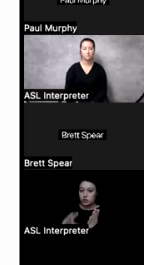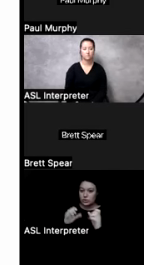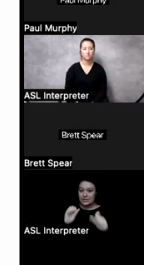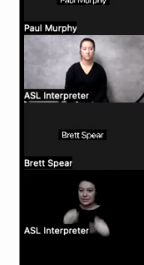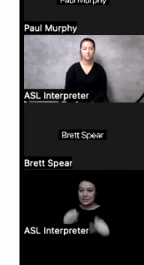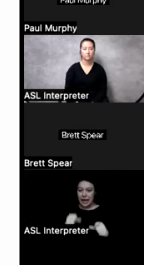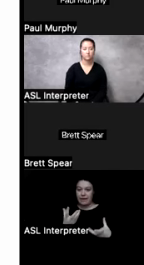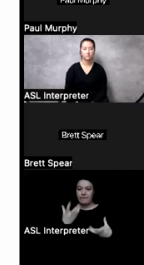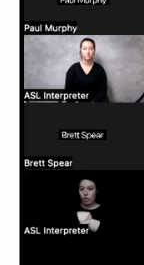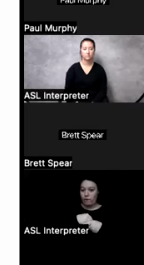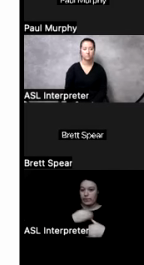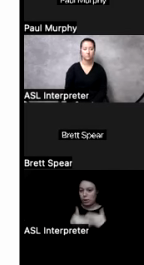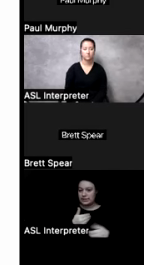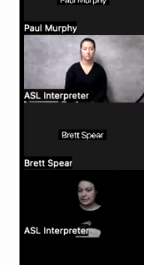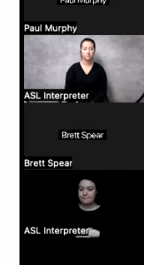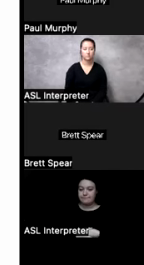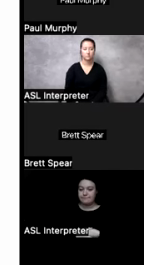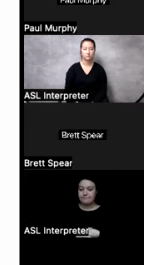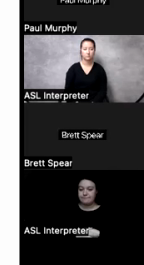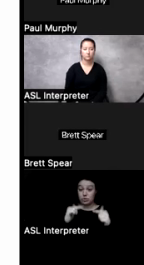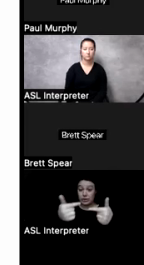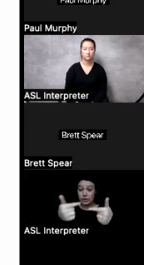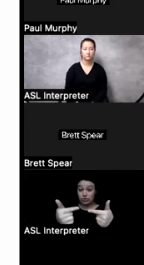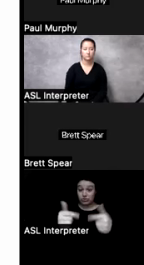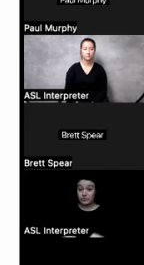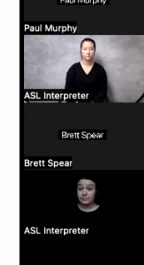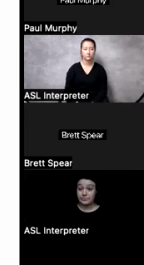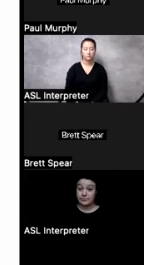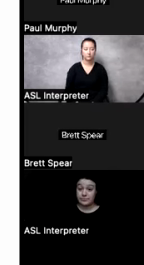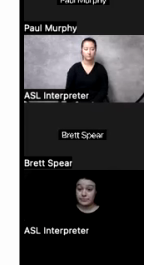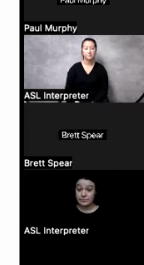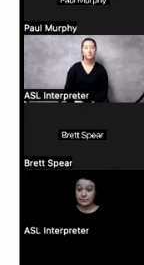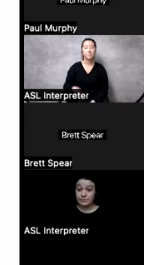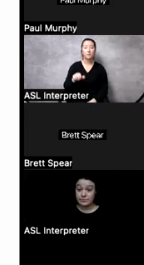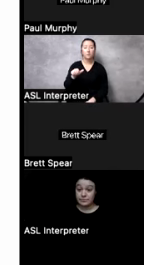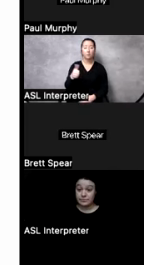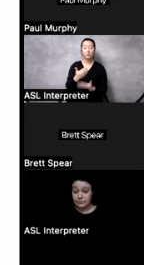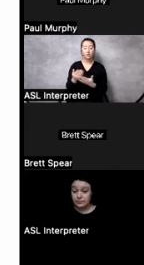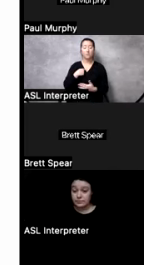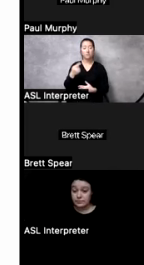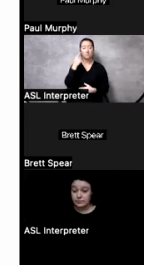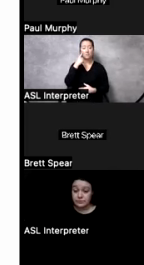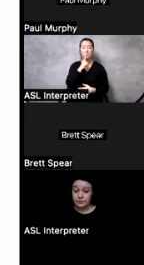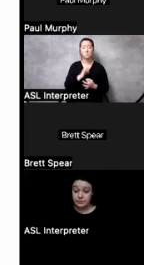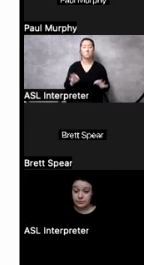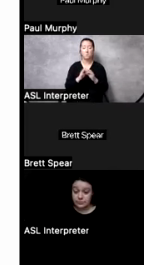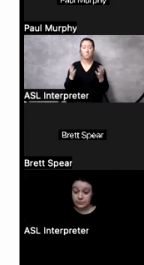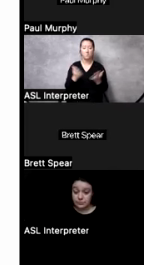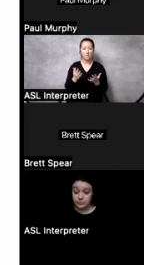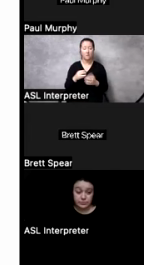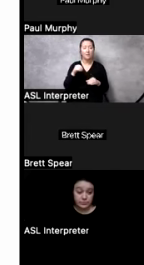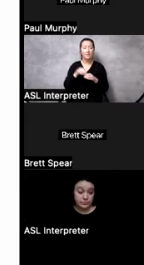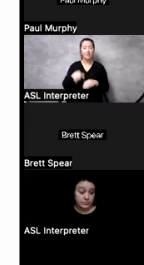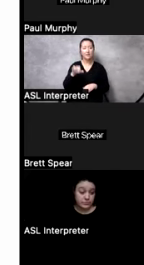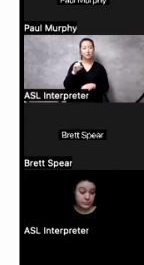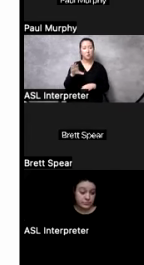the process. The other thing that I think is very important is in this document to create those